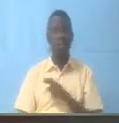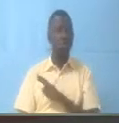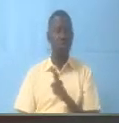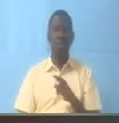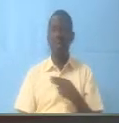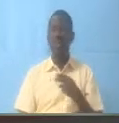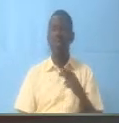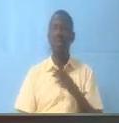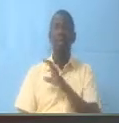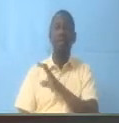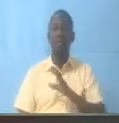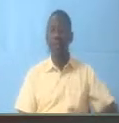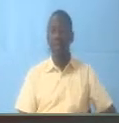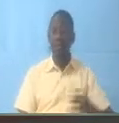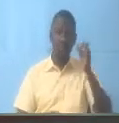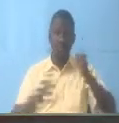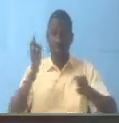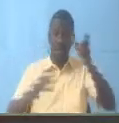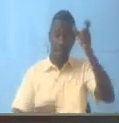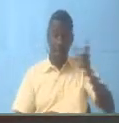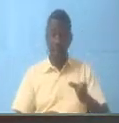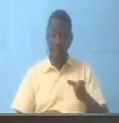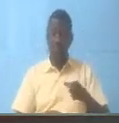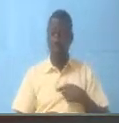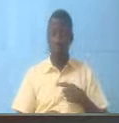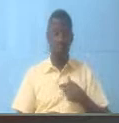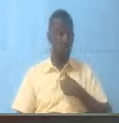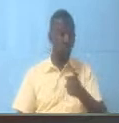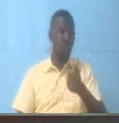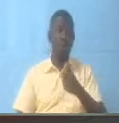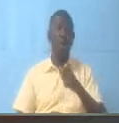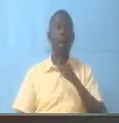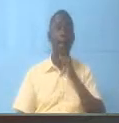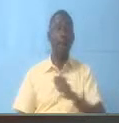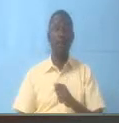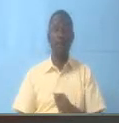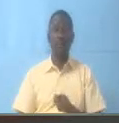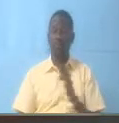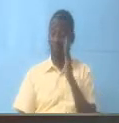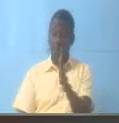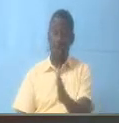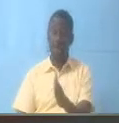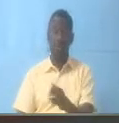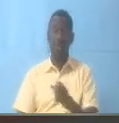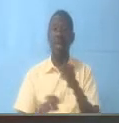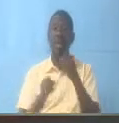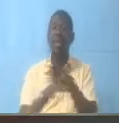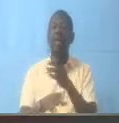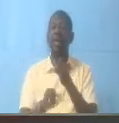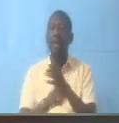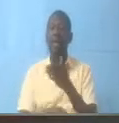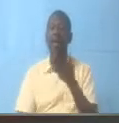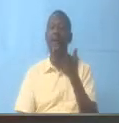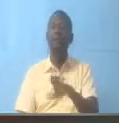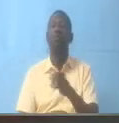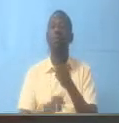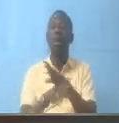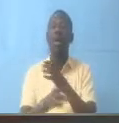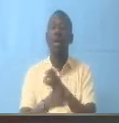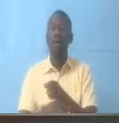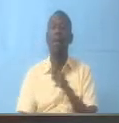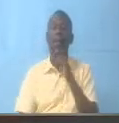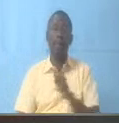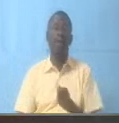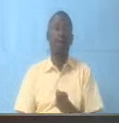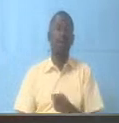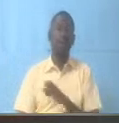was very diligent. He was a Ghanaian Chief Justice. And everyone just wanted to do what we had to do. jamono boobu nag ki nga